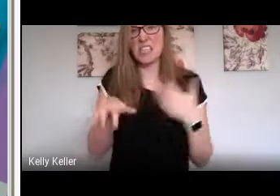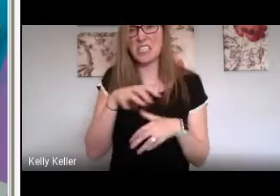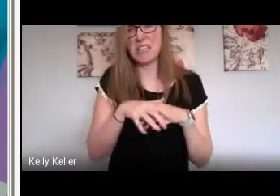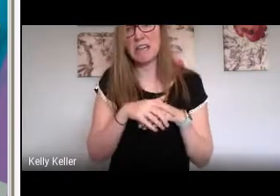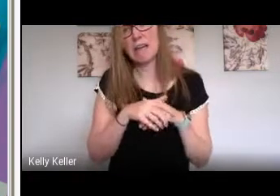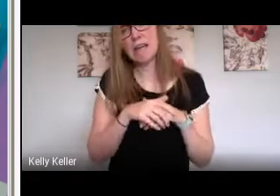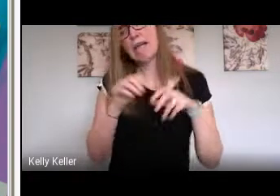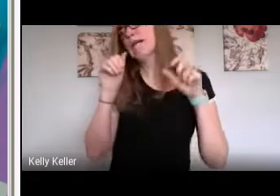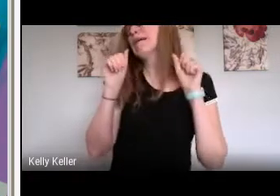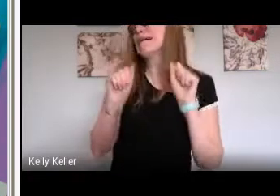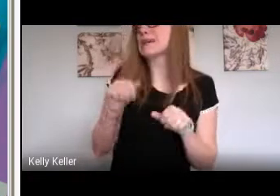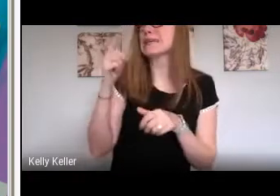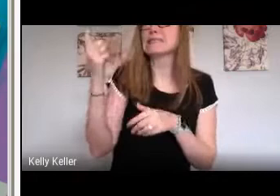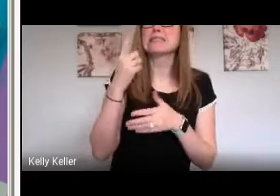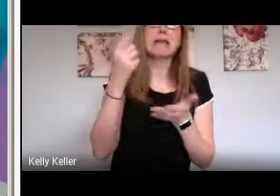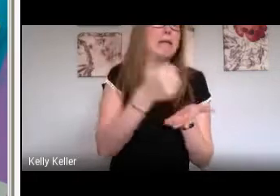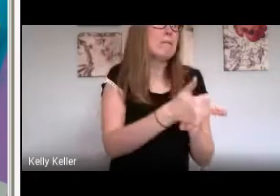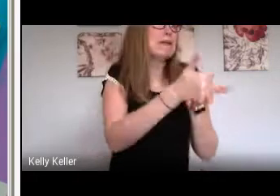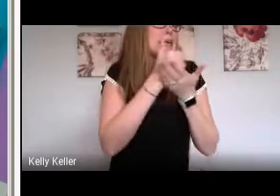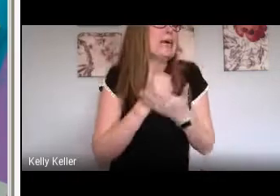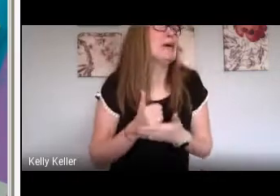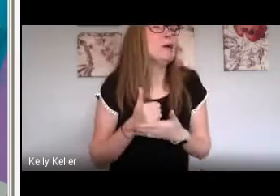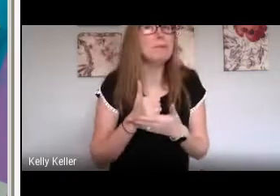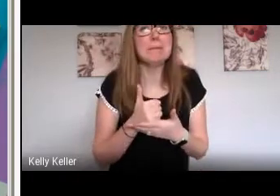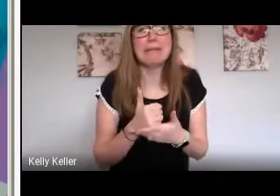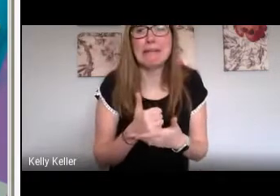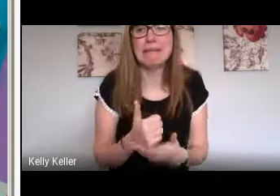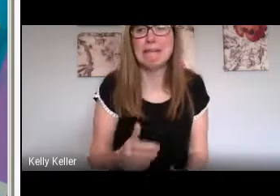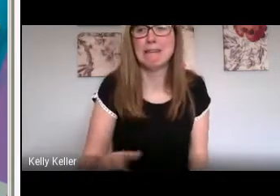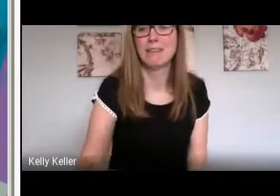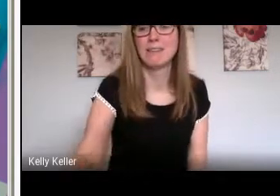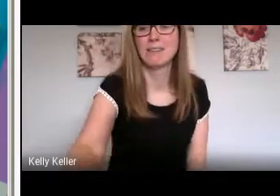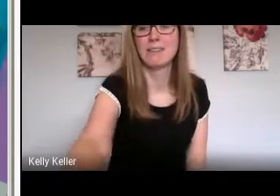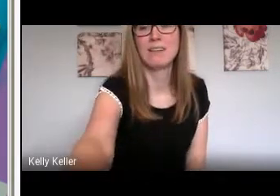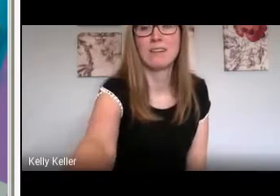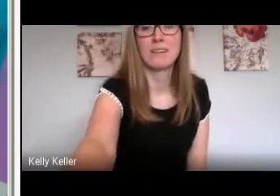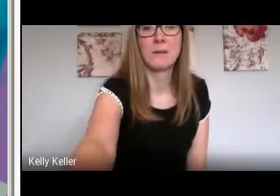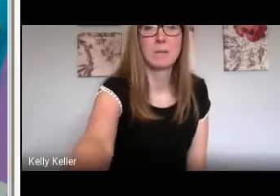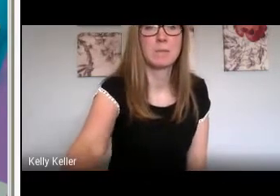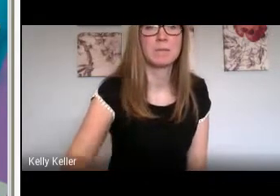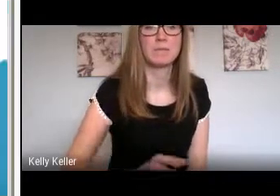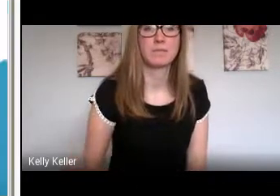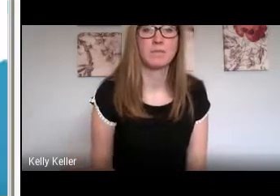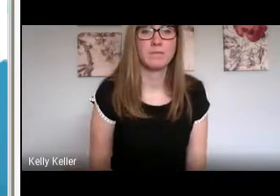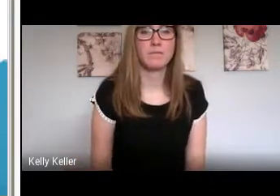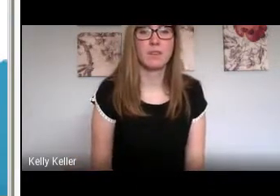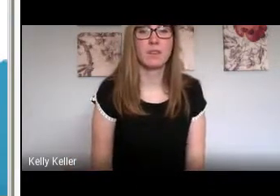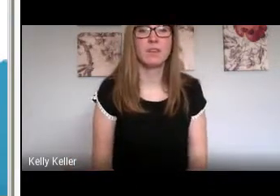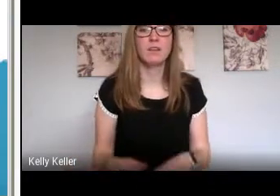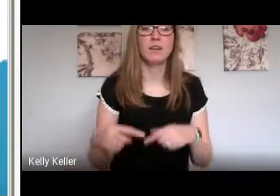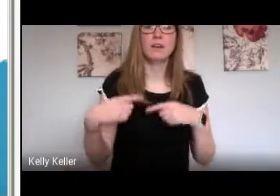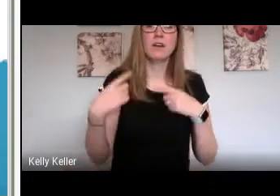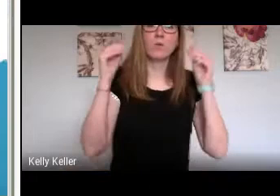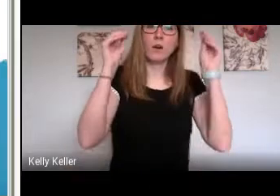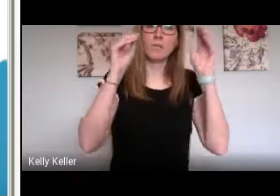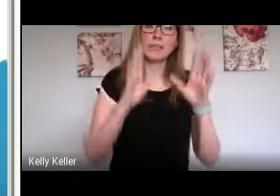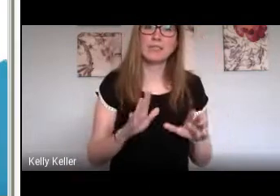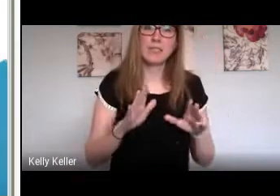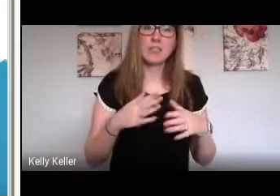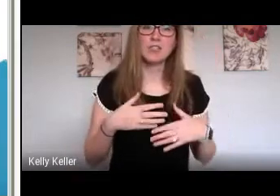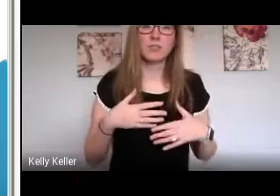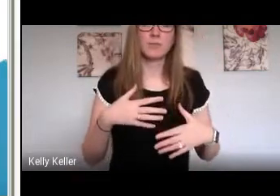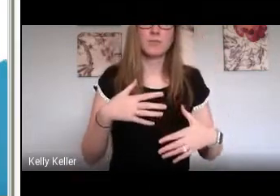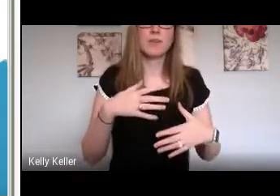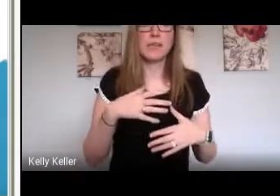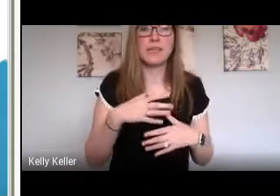mask can somebody help me while my